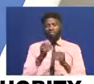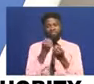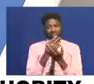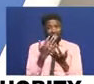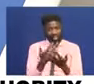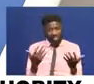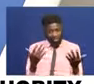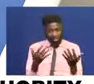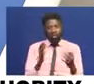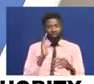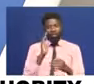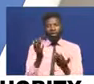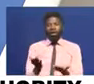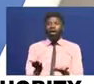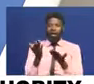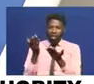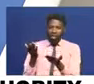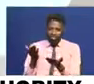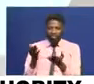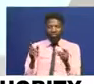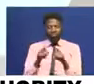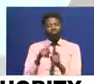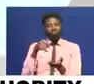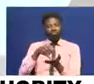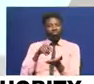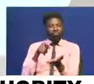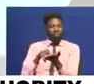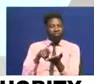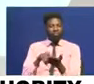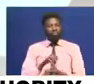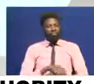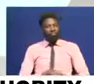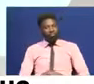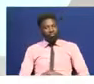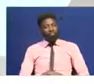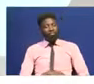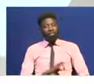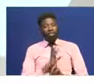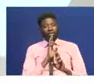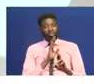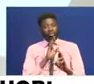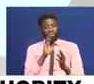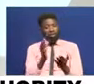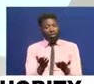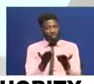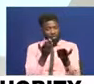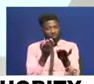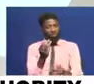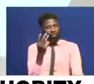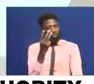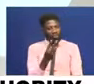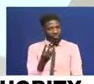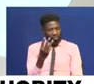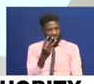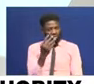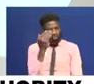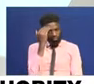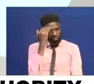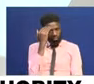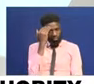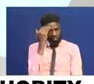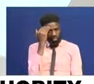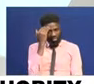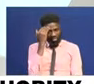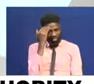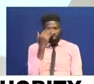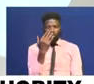after going through a process. I know the report was handed over to you on Wednesday. Yes. And so it's a bulky